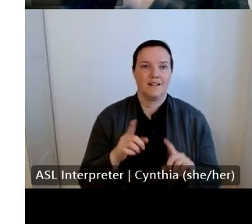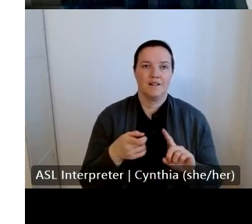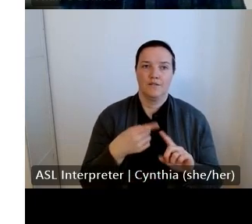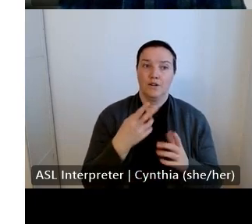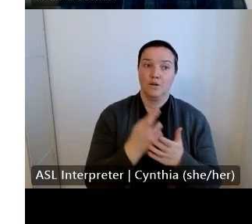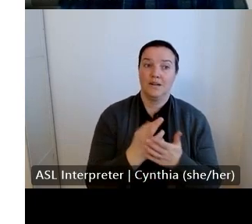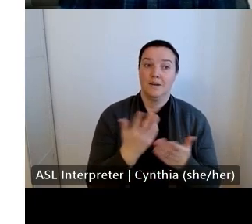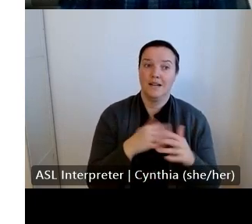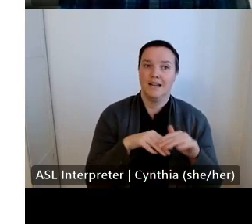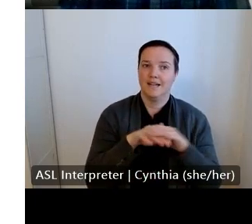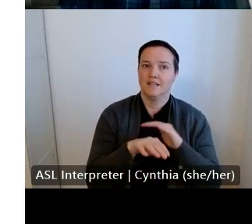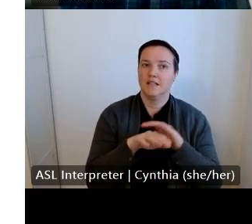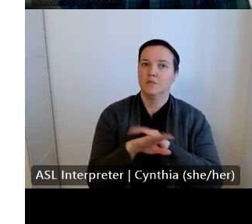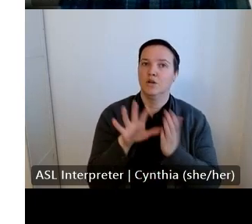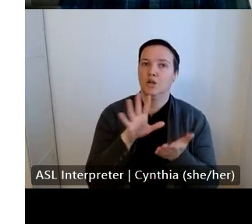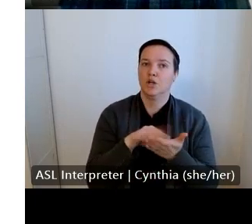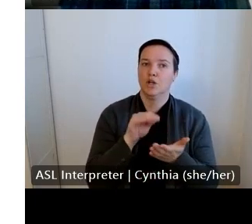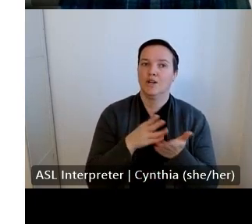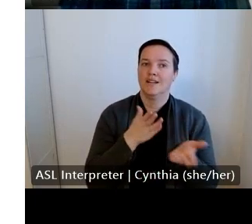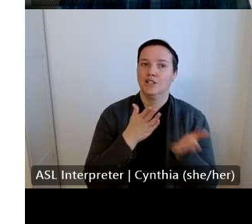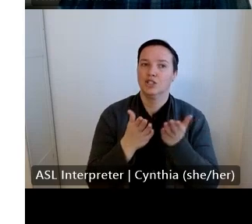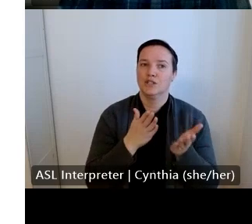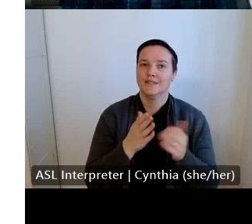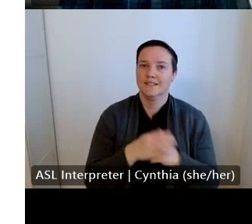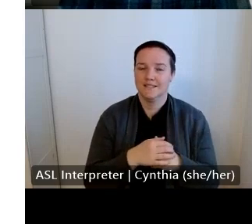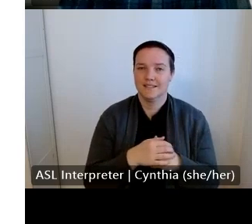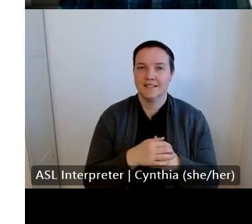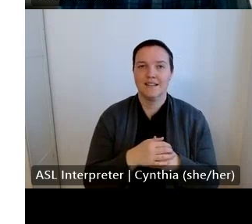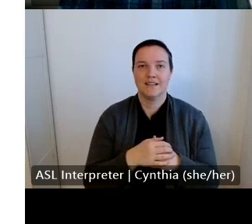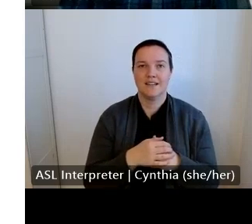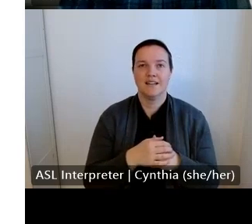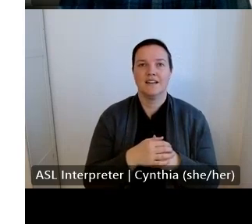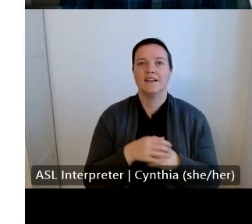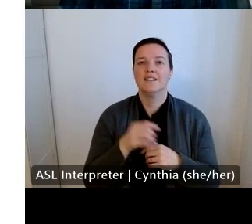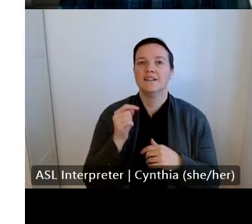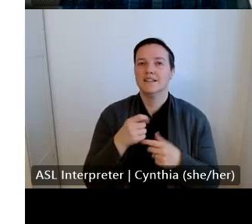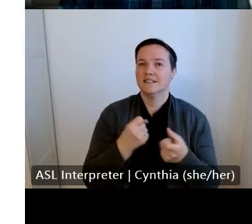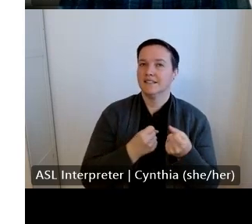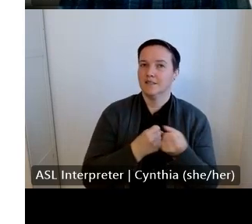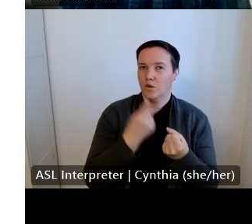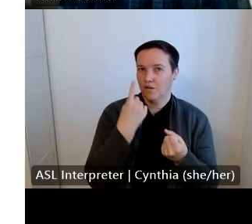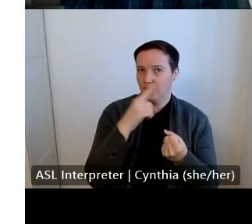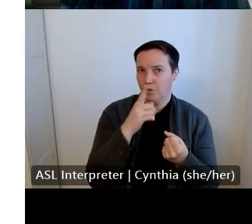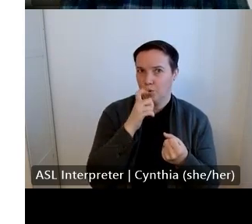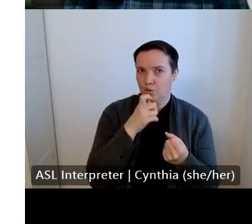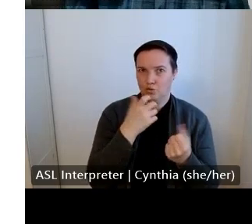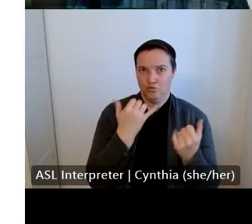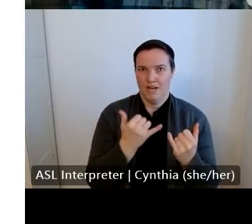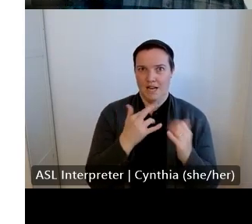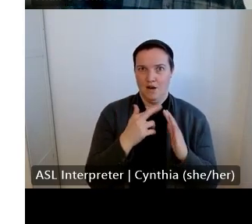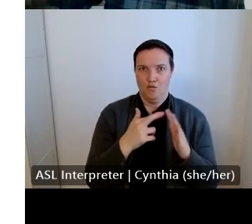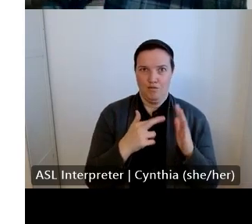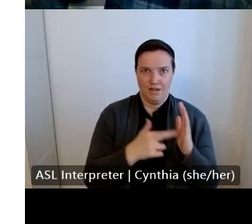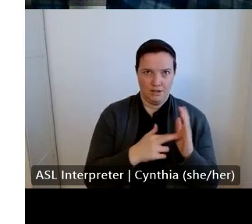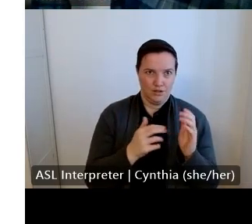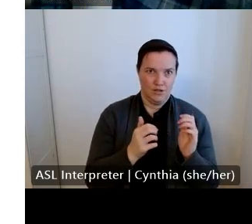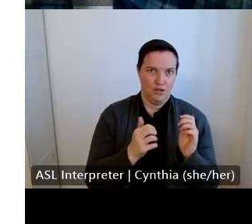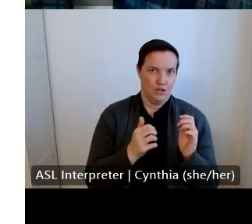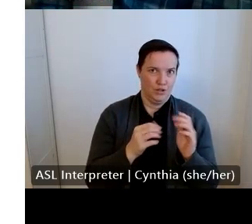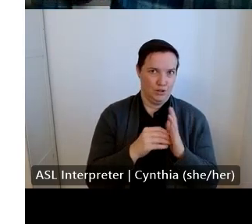is Accessible Learning Services. So these are supports for current students with